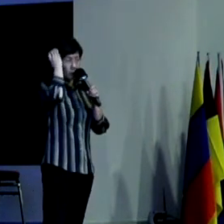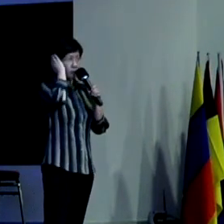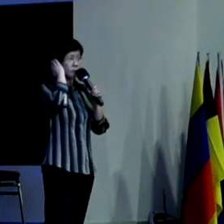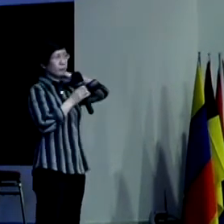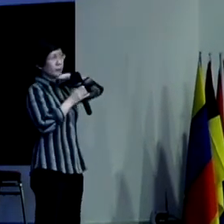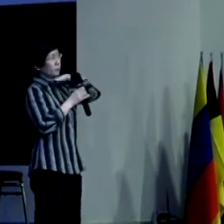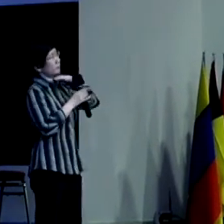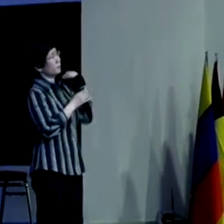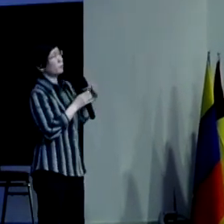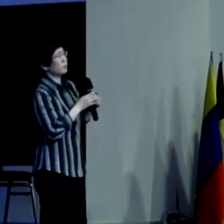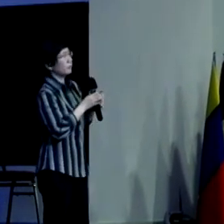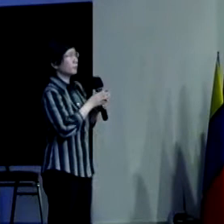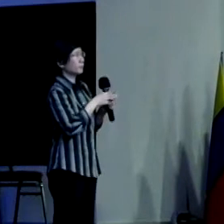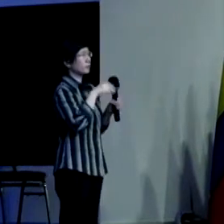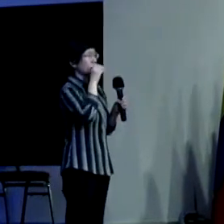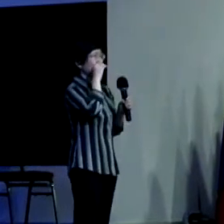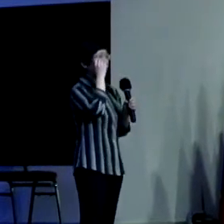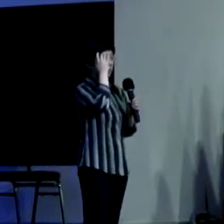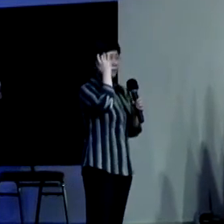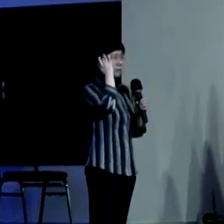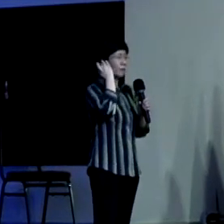the worship. Living Hope.